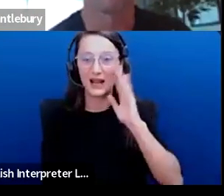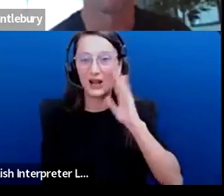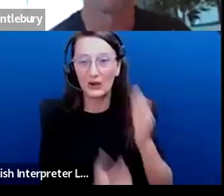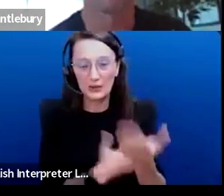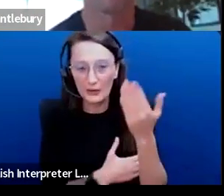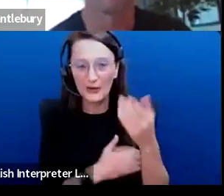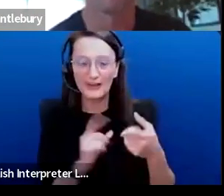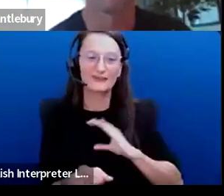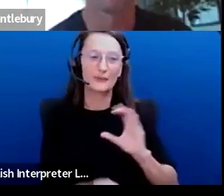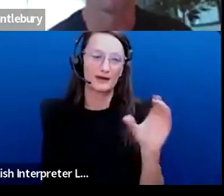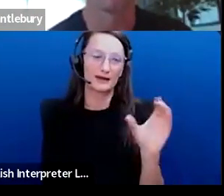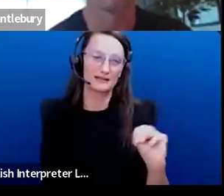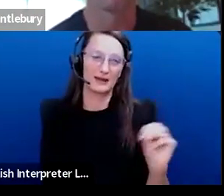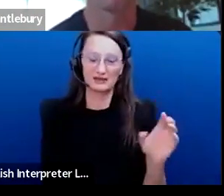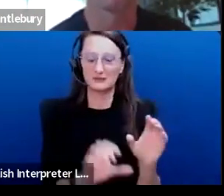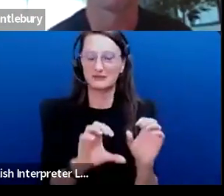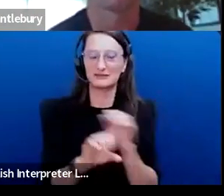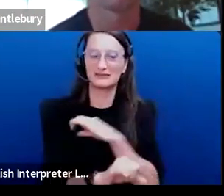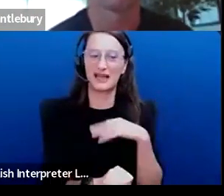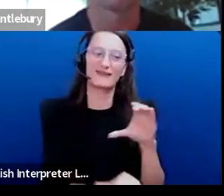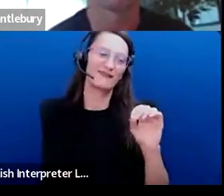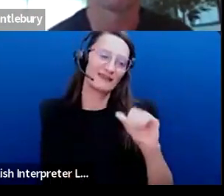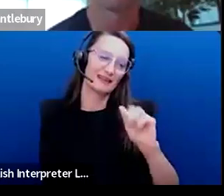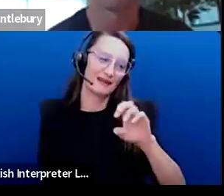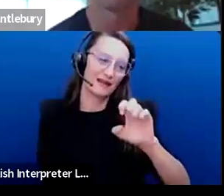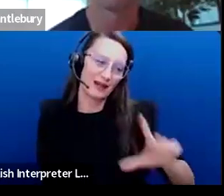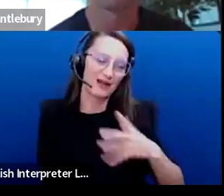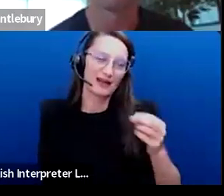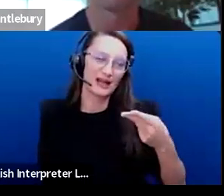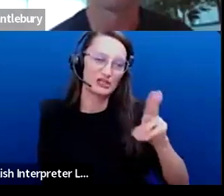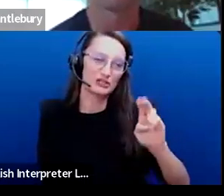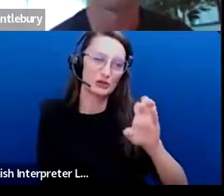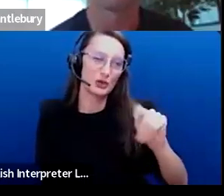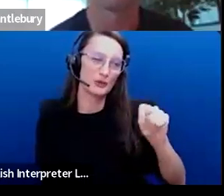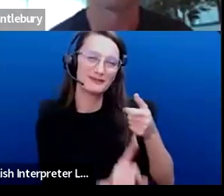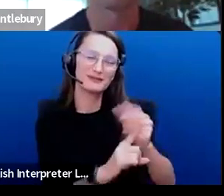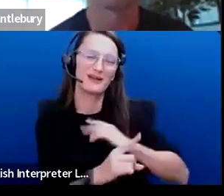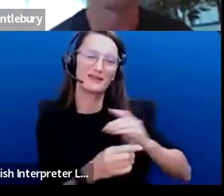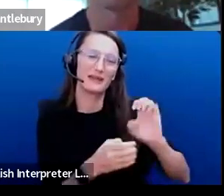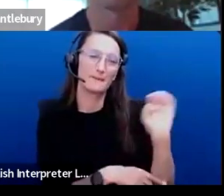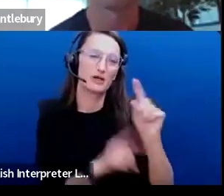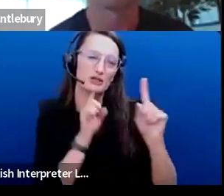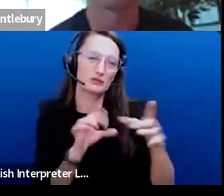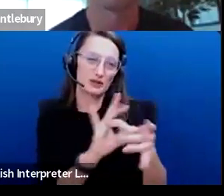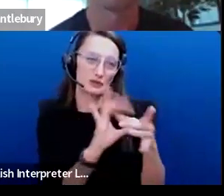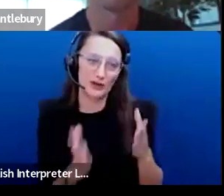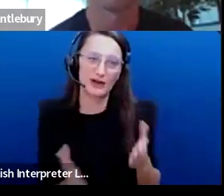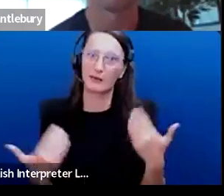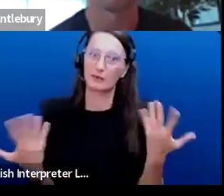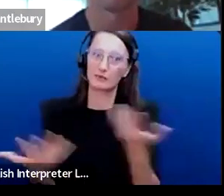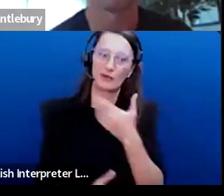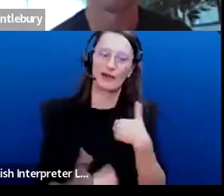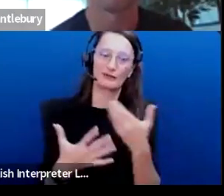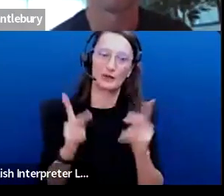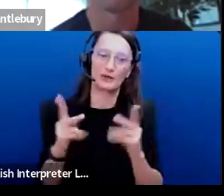And Carol, and I see Hubert. Good morning, Hubert. He is our emergency response coordinator. So we got lots of folks on today. Thank you all